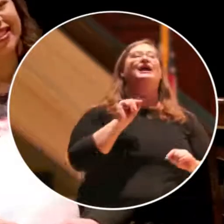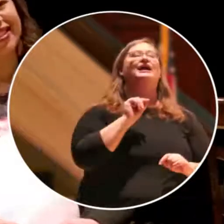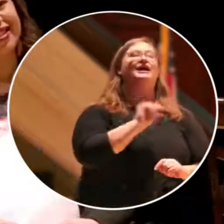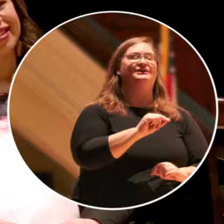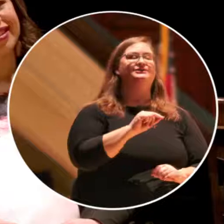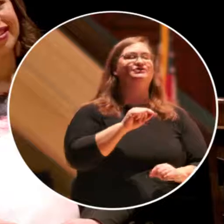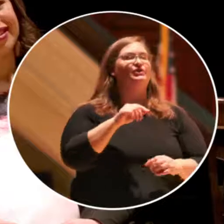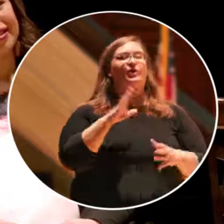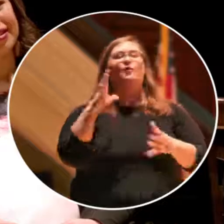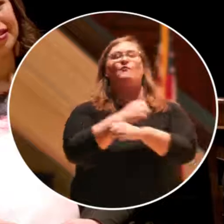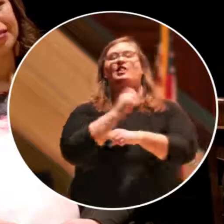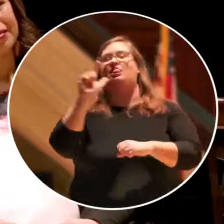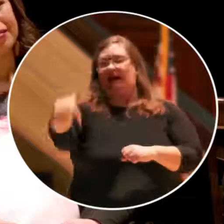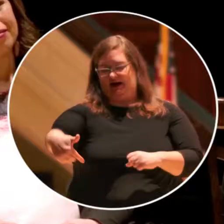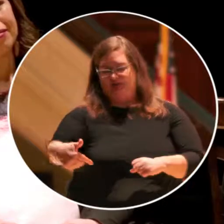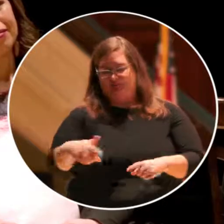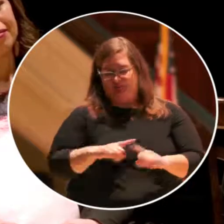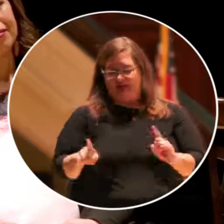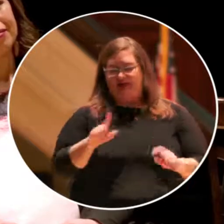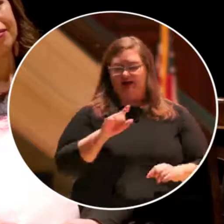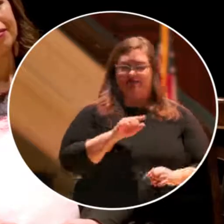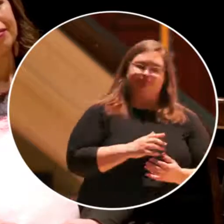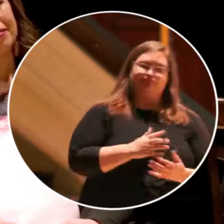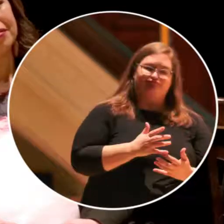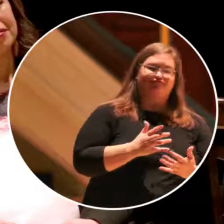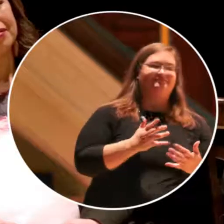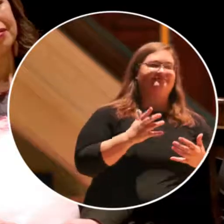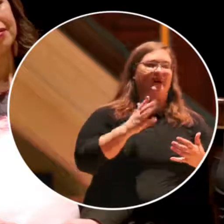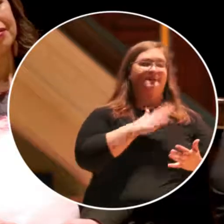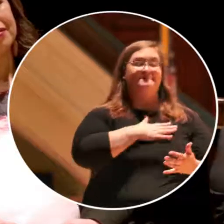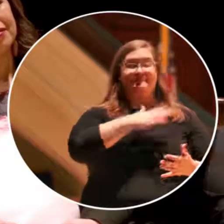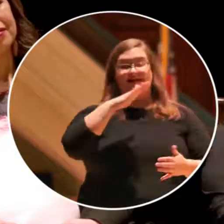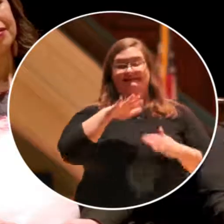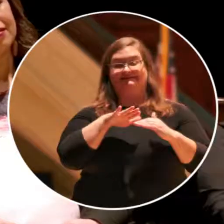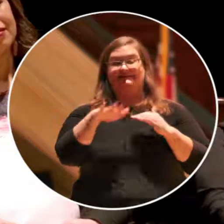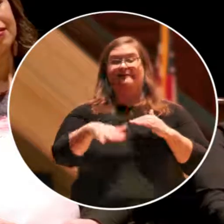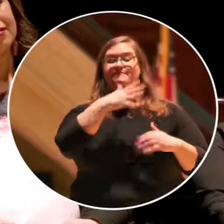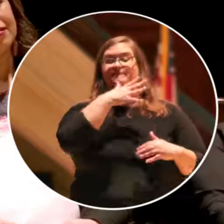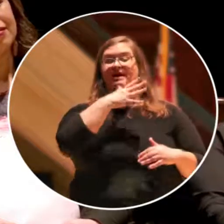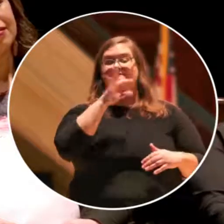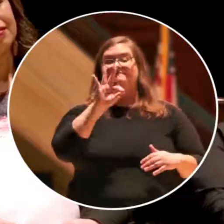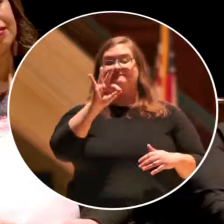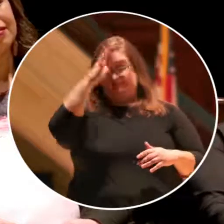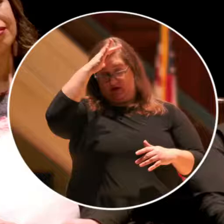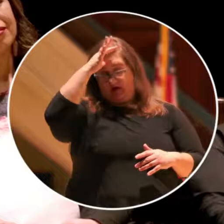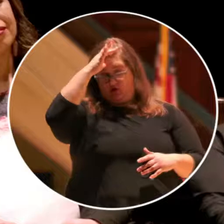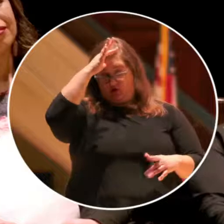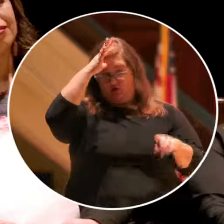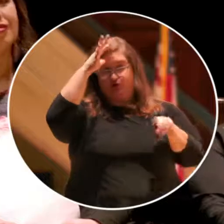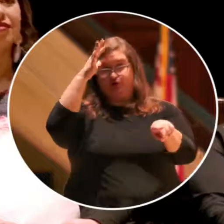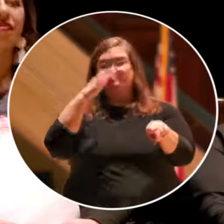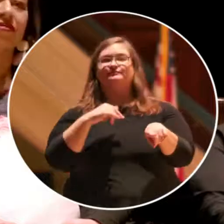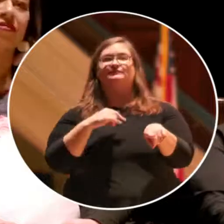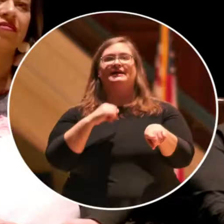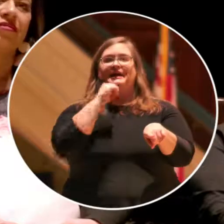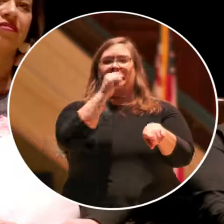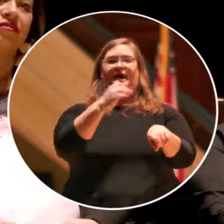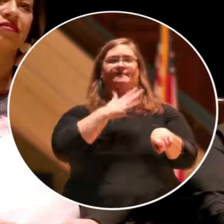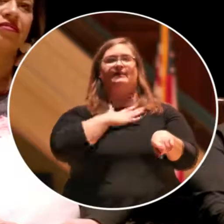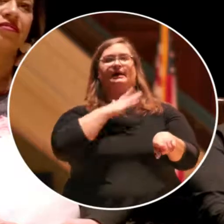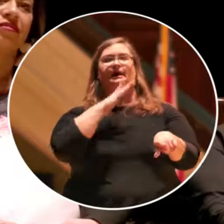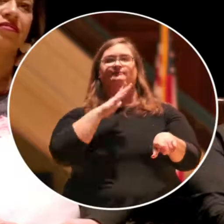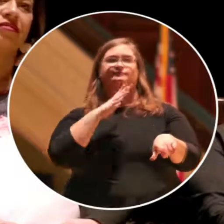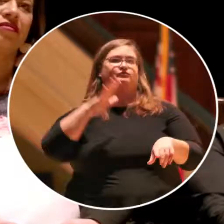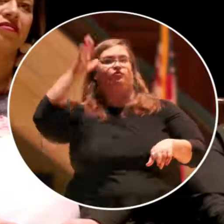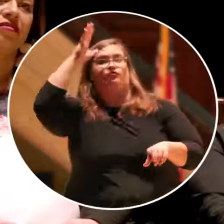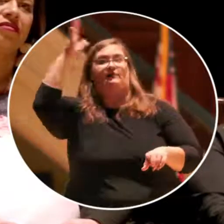She did win later. Now, my stepmother's father, he was not, nor is he my grandfather. One of the